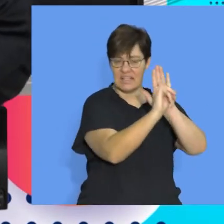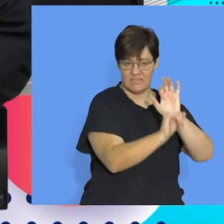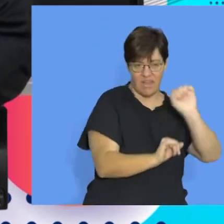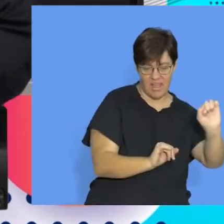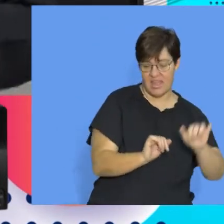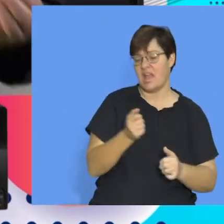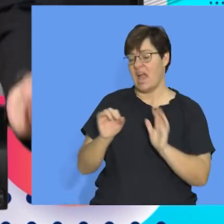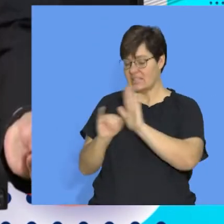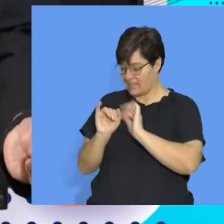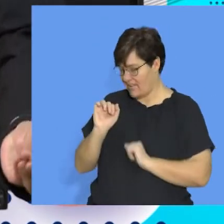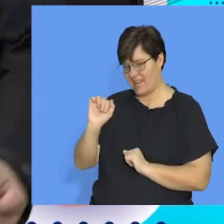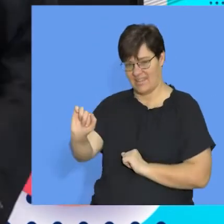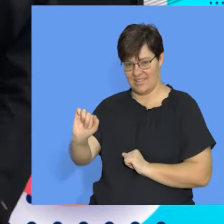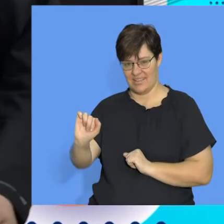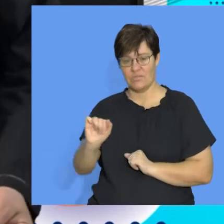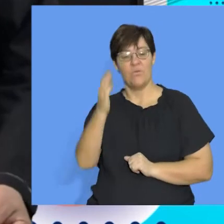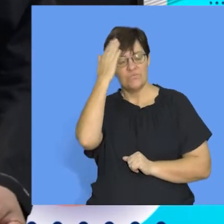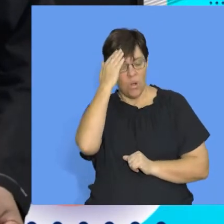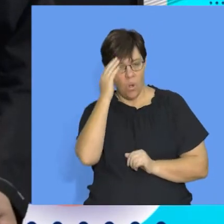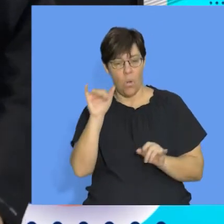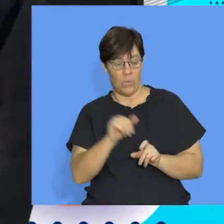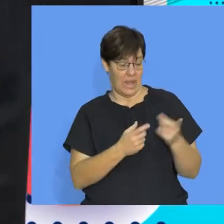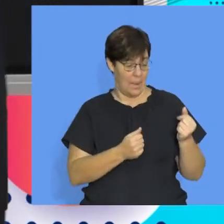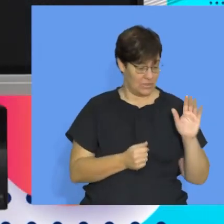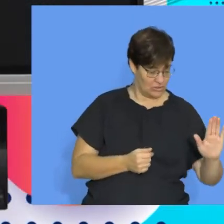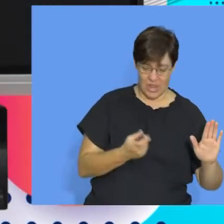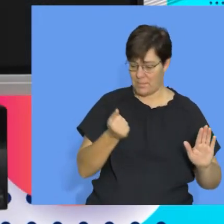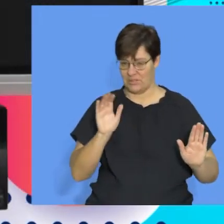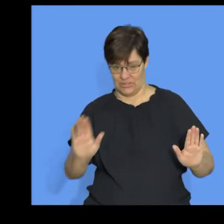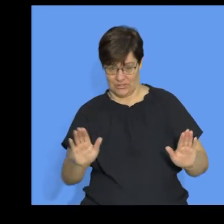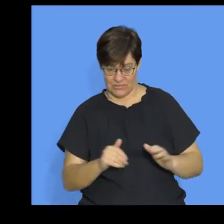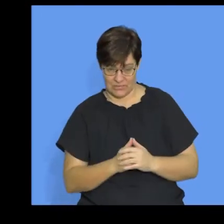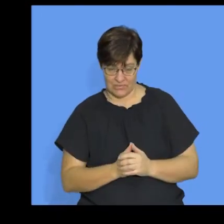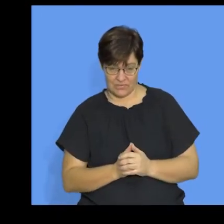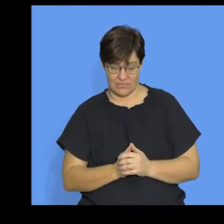to calculate your fixed cost and your variable cost.